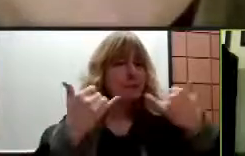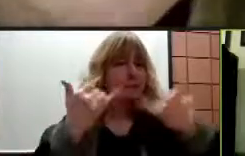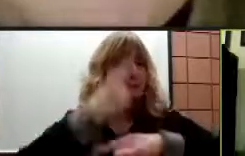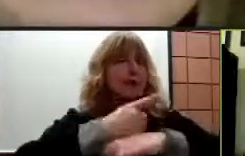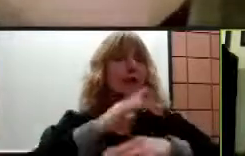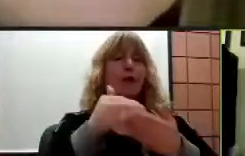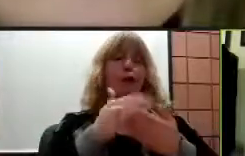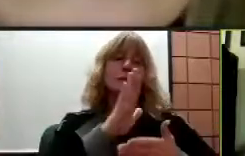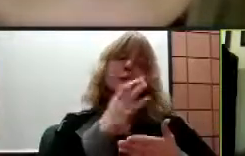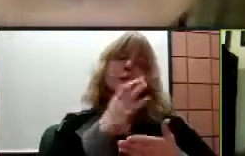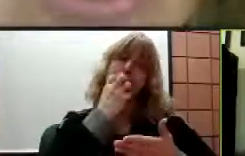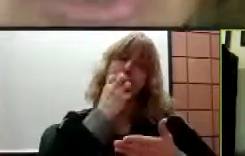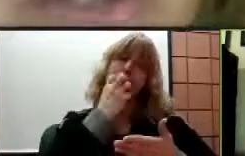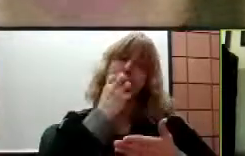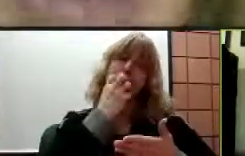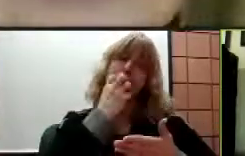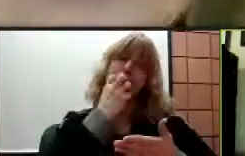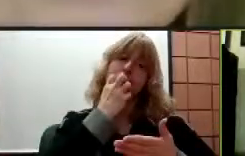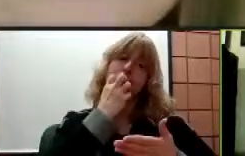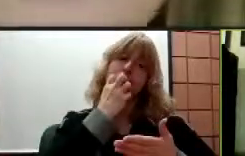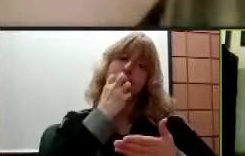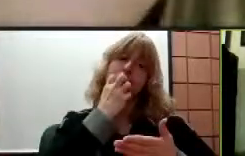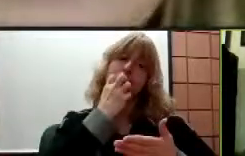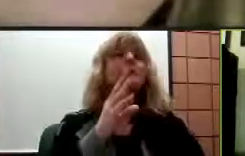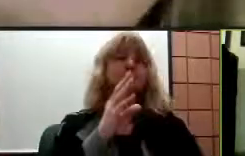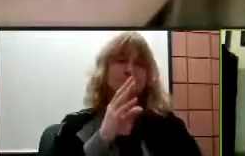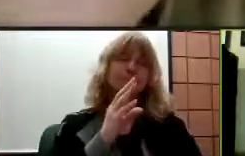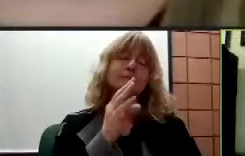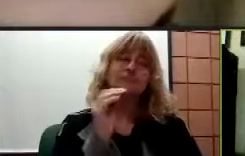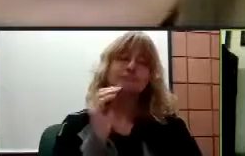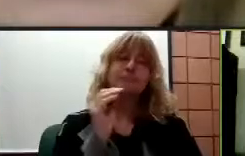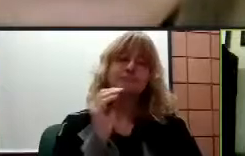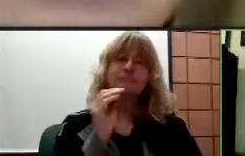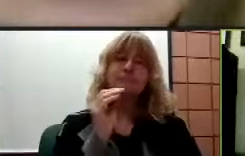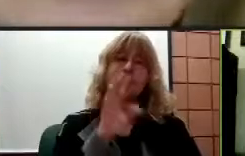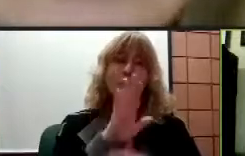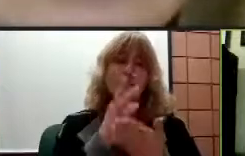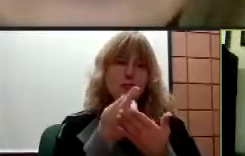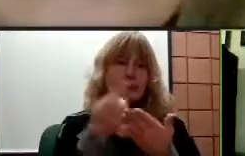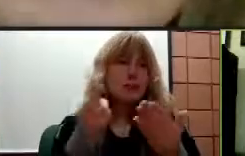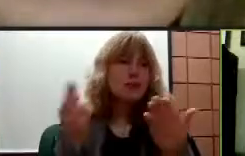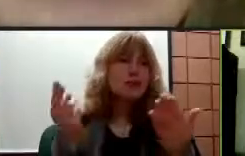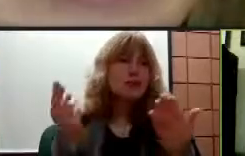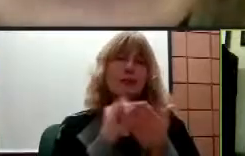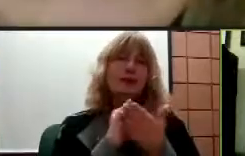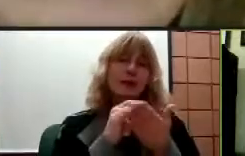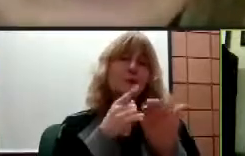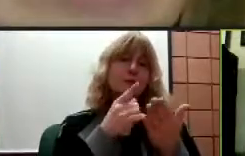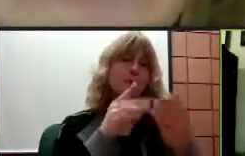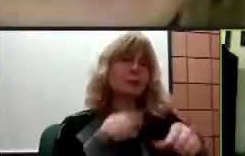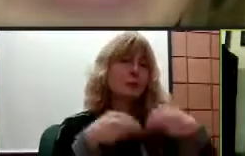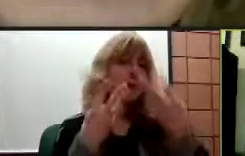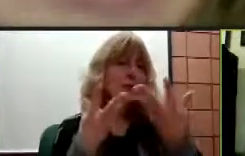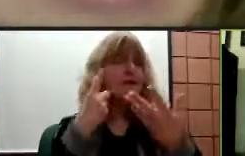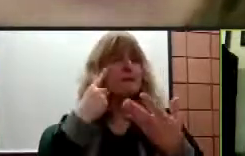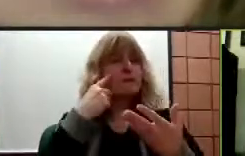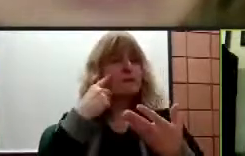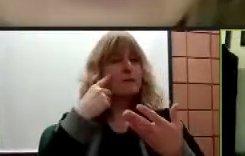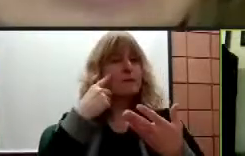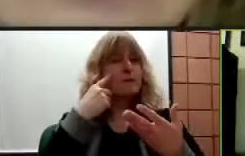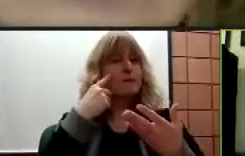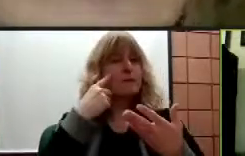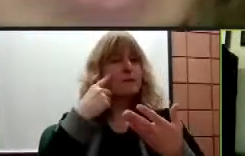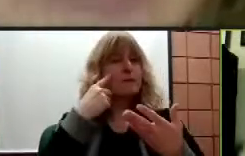valuable information and your directness and the resources that you've provided for our